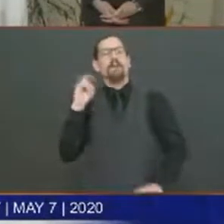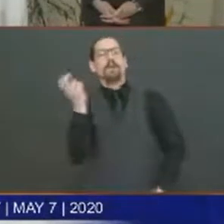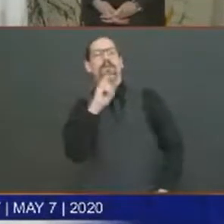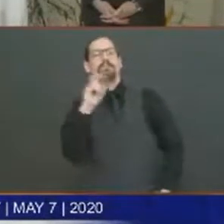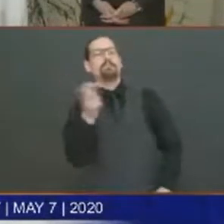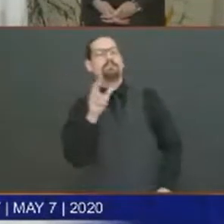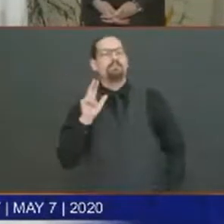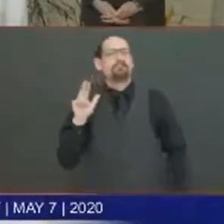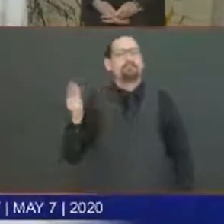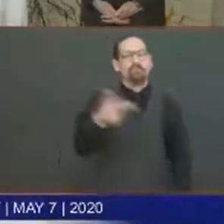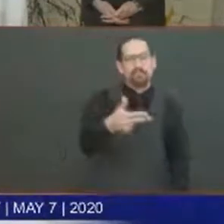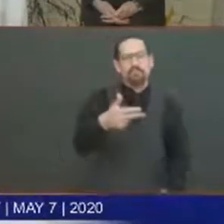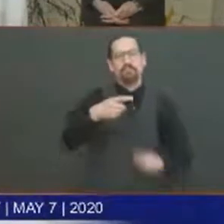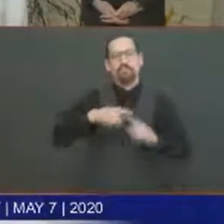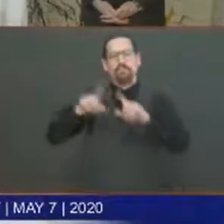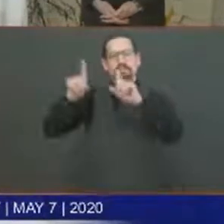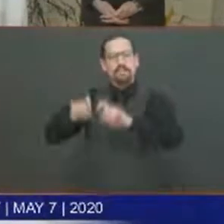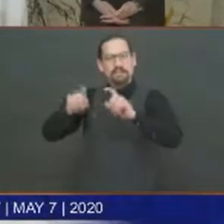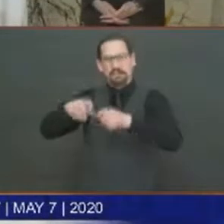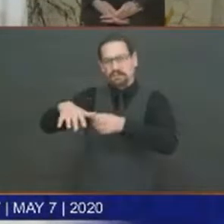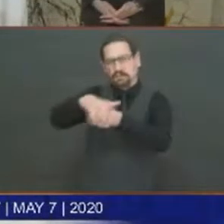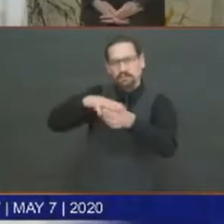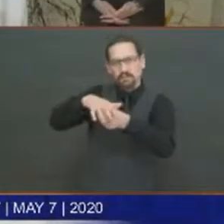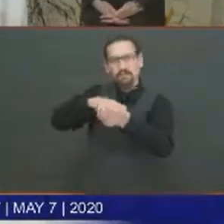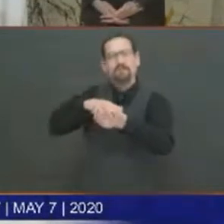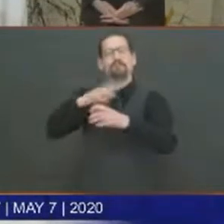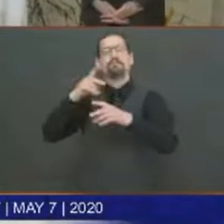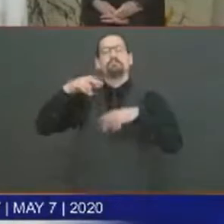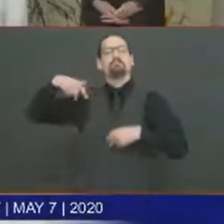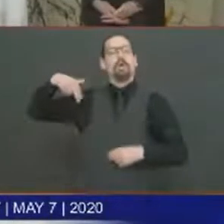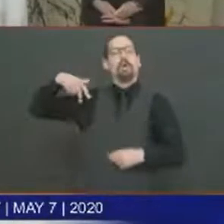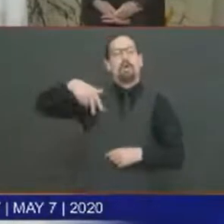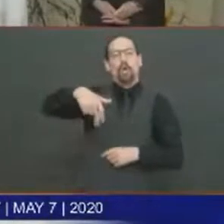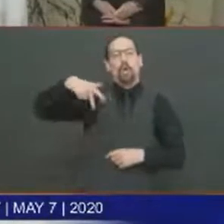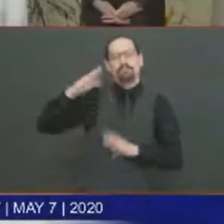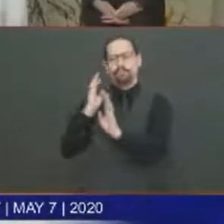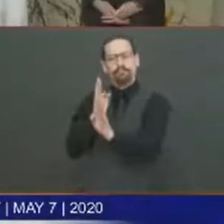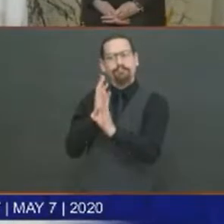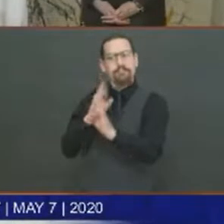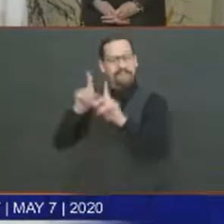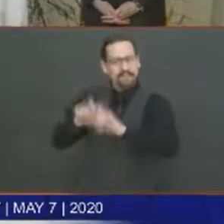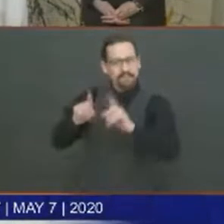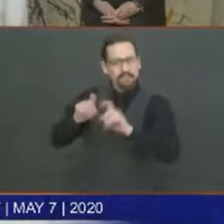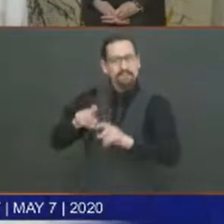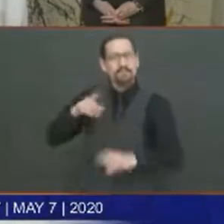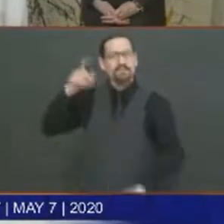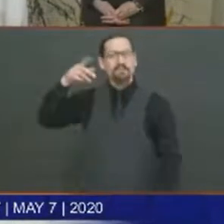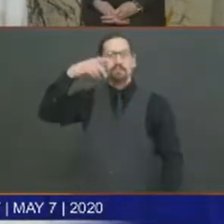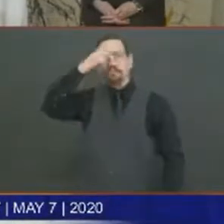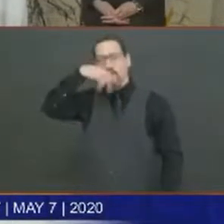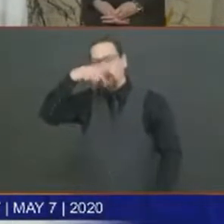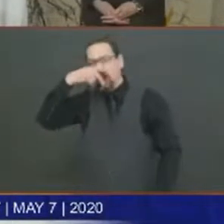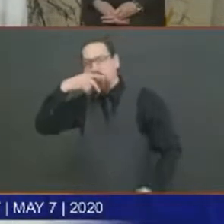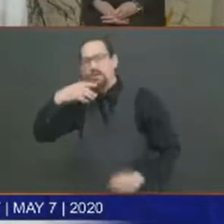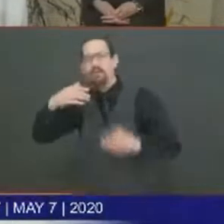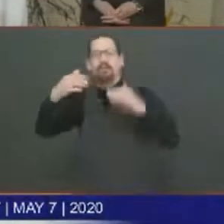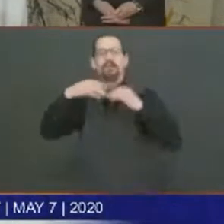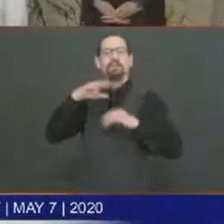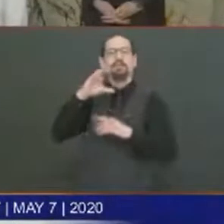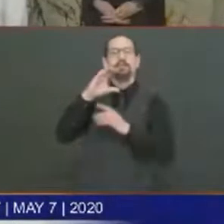have walk-through sites in communities in Oneyville, Pawtucket, Central Falls, Woonsocket, East Providence,